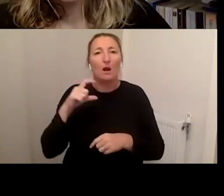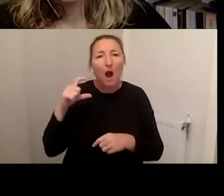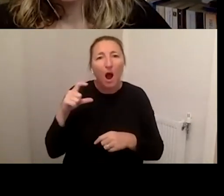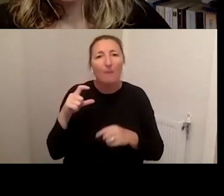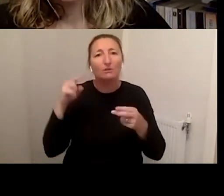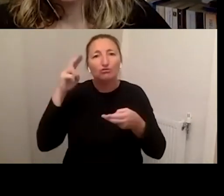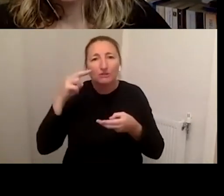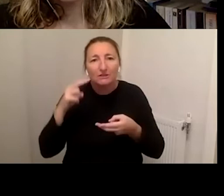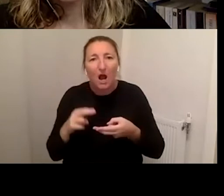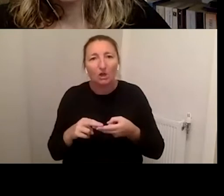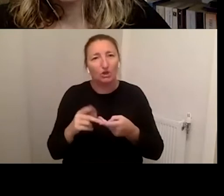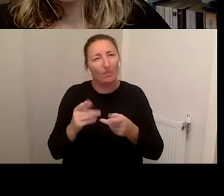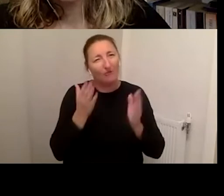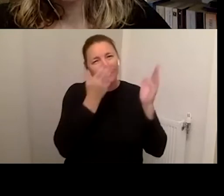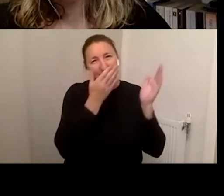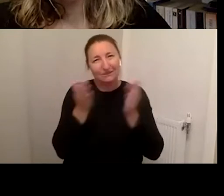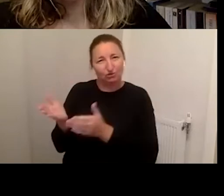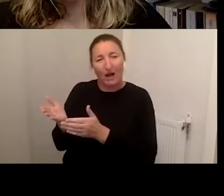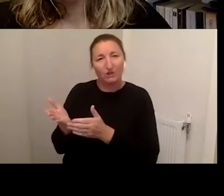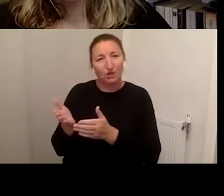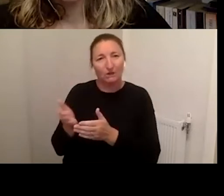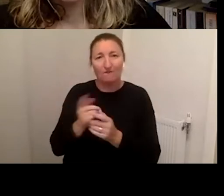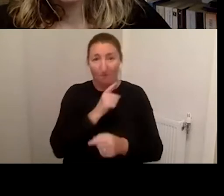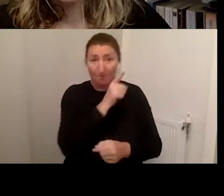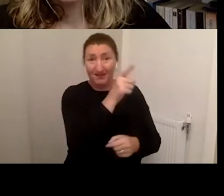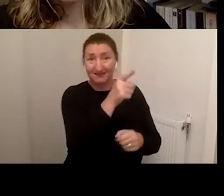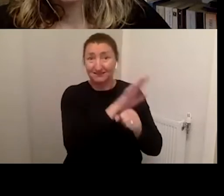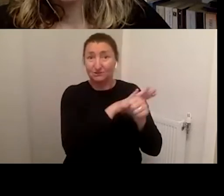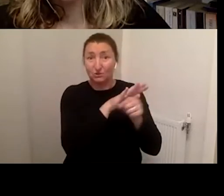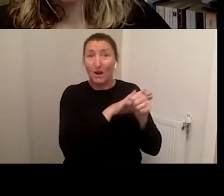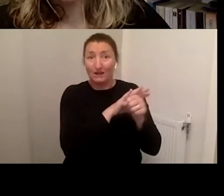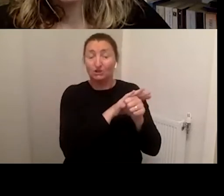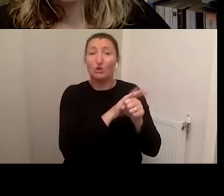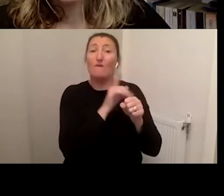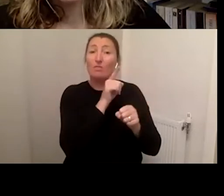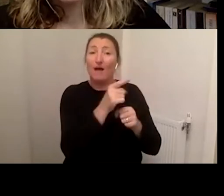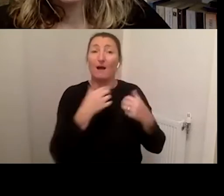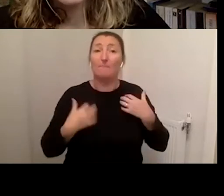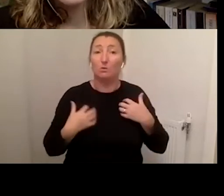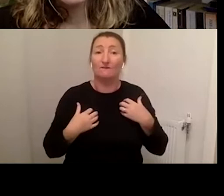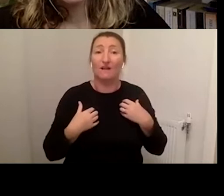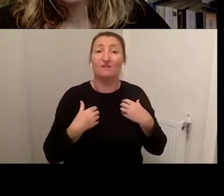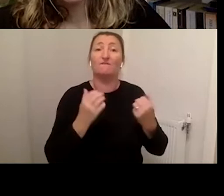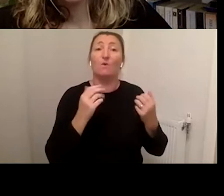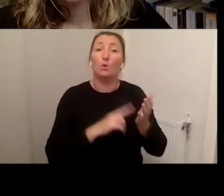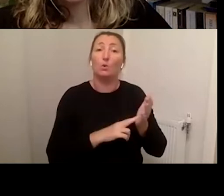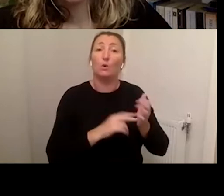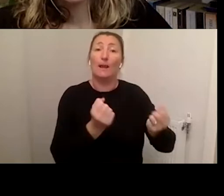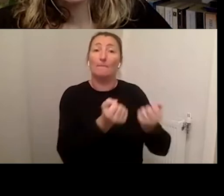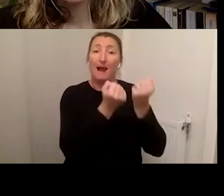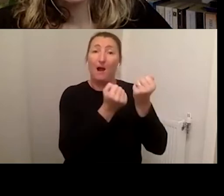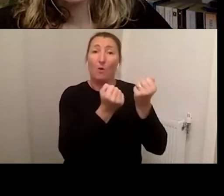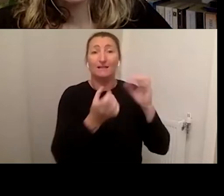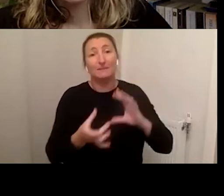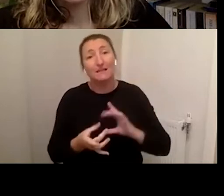things are distractions on what is the central driver. And what's worrying is not only